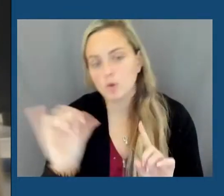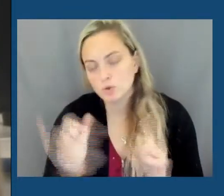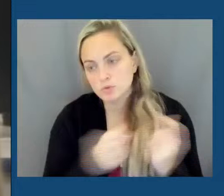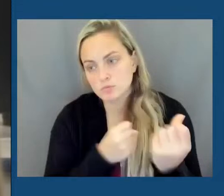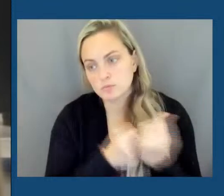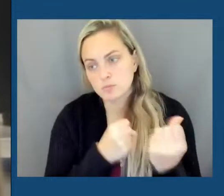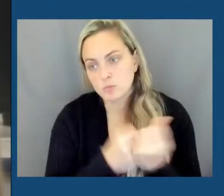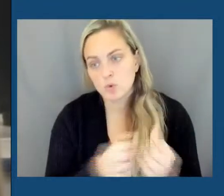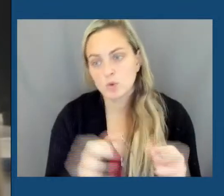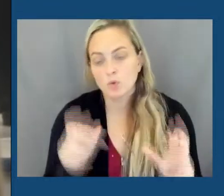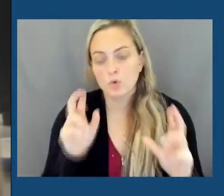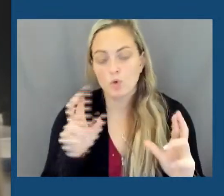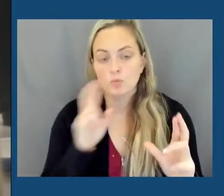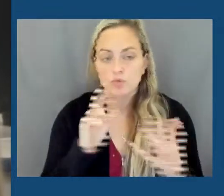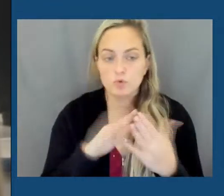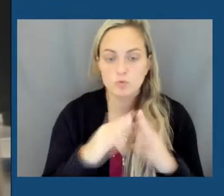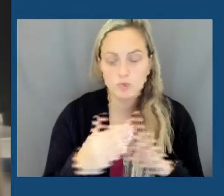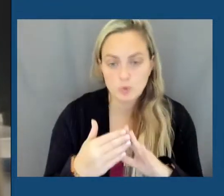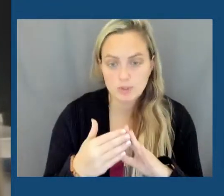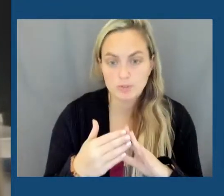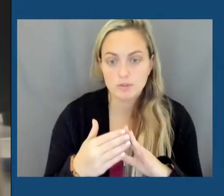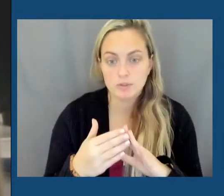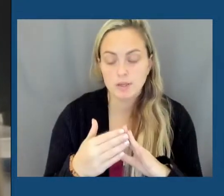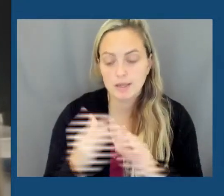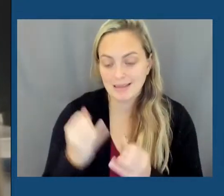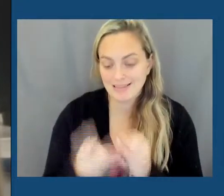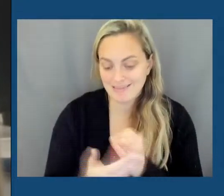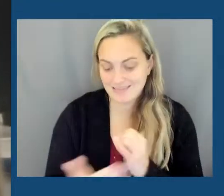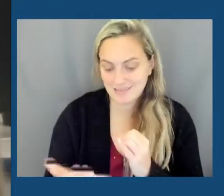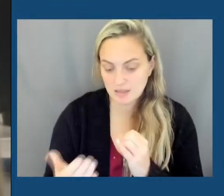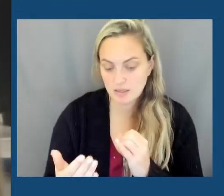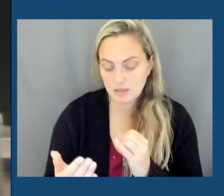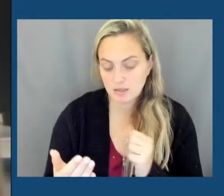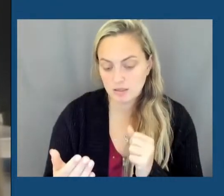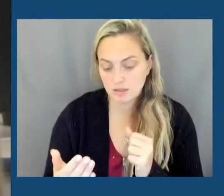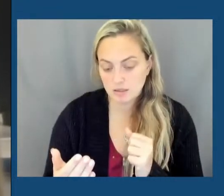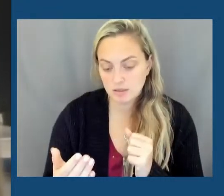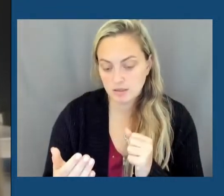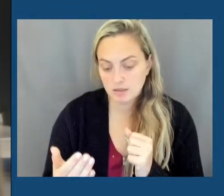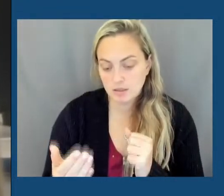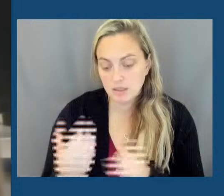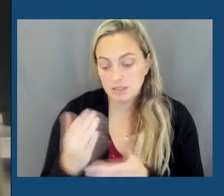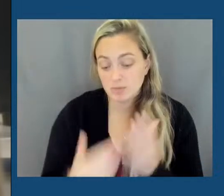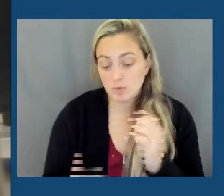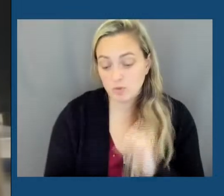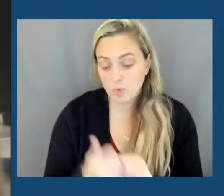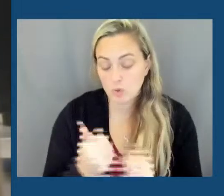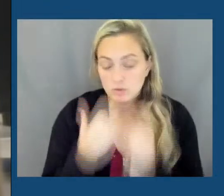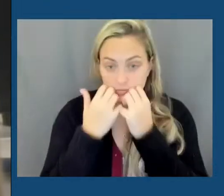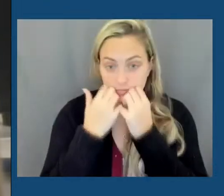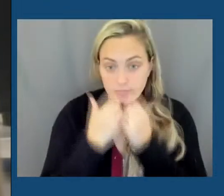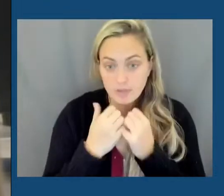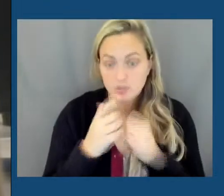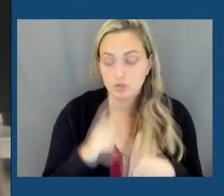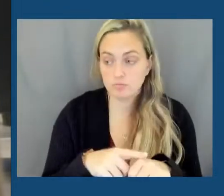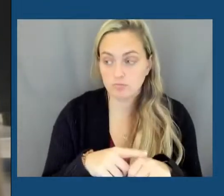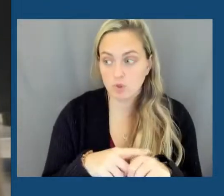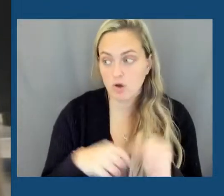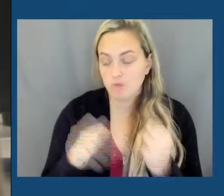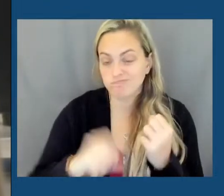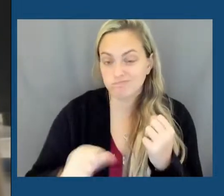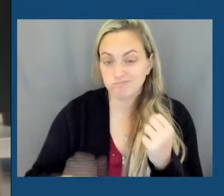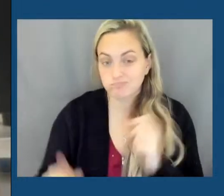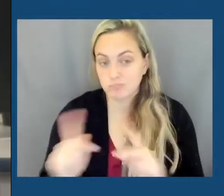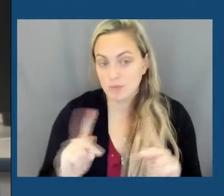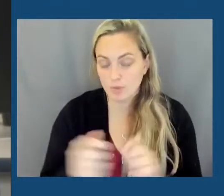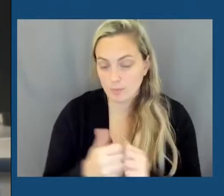of communities like this. And then the last thing is that some of the most passionate and long-winded people, like